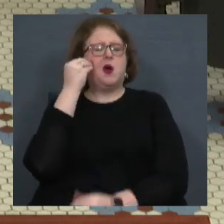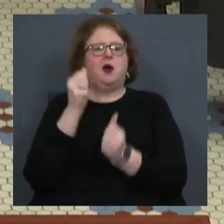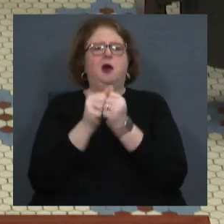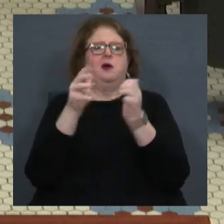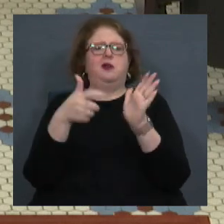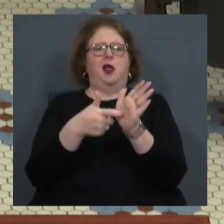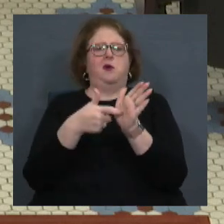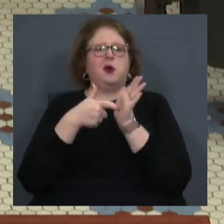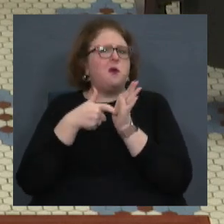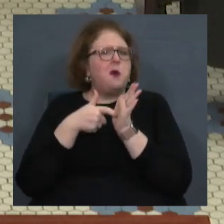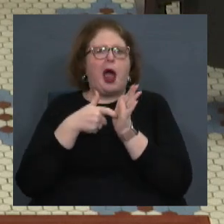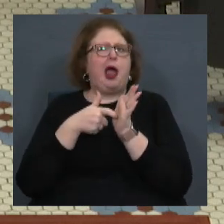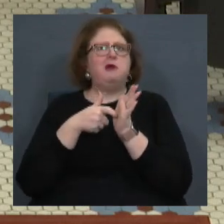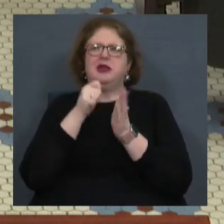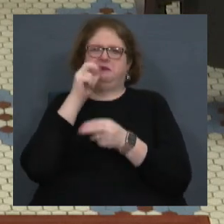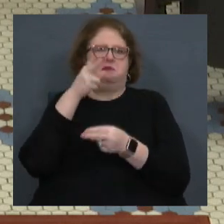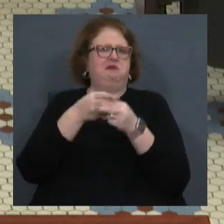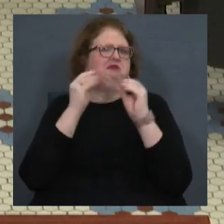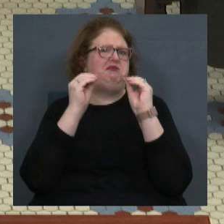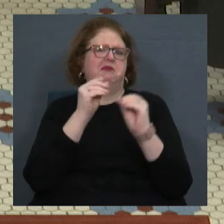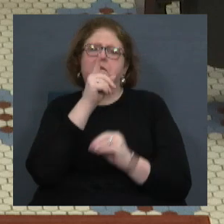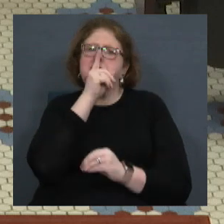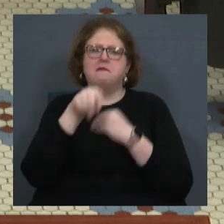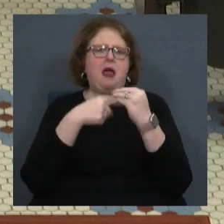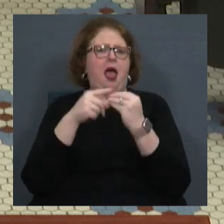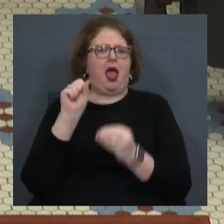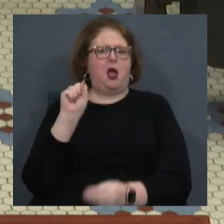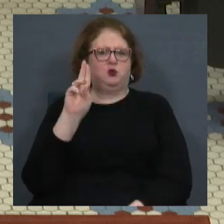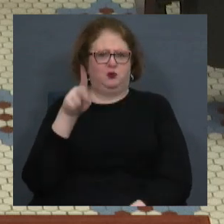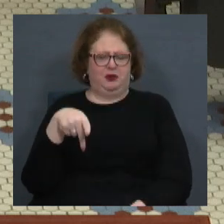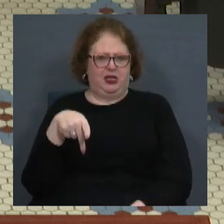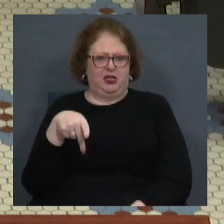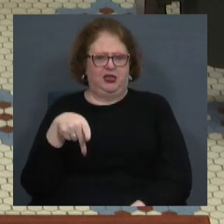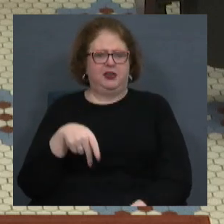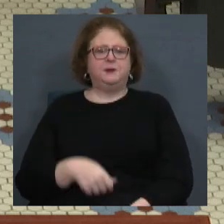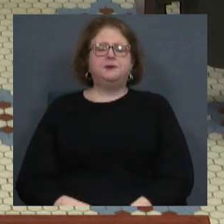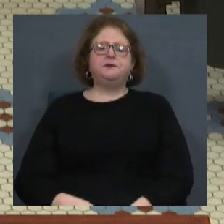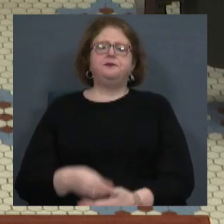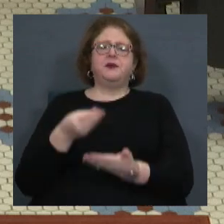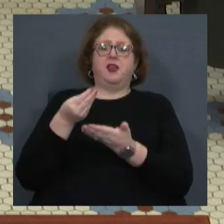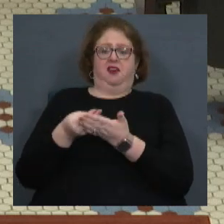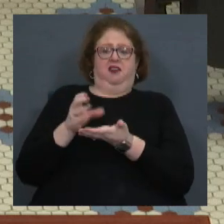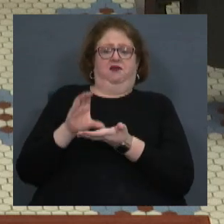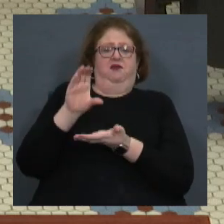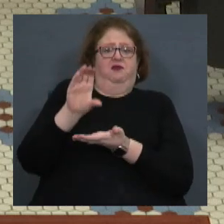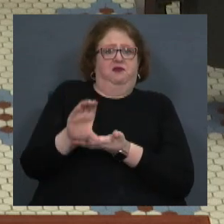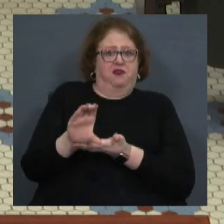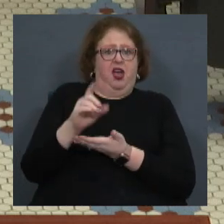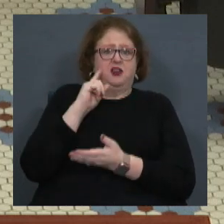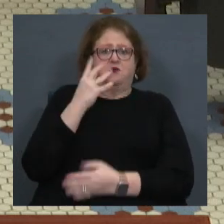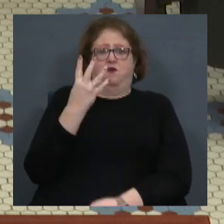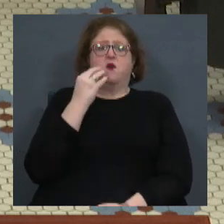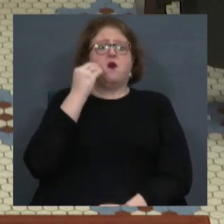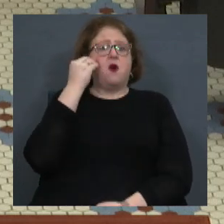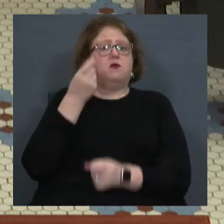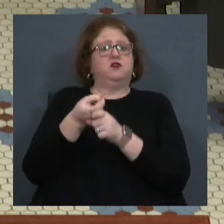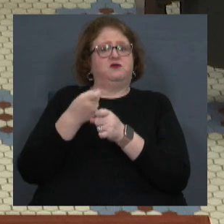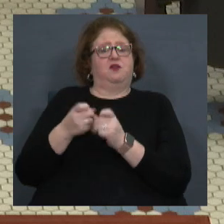for SUPs. Funding of the 4 homes in question by the city of Little Rock has ranged anywhere